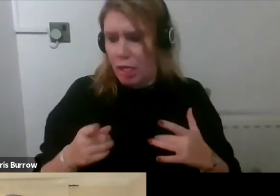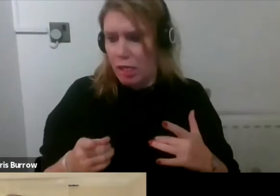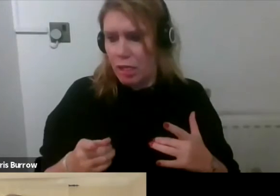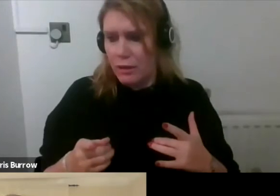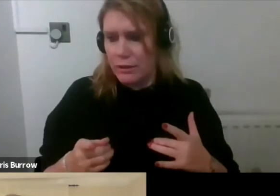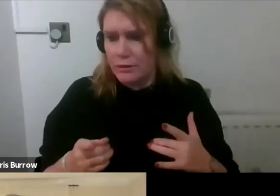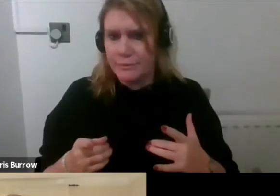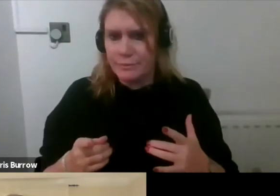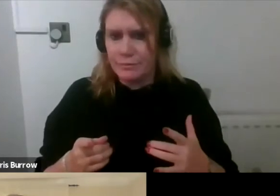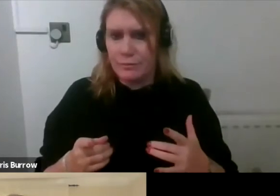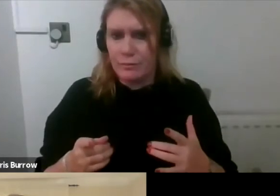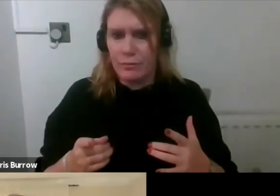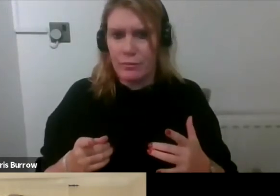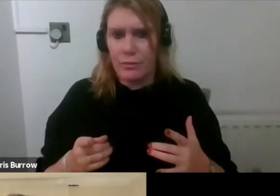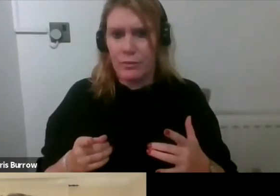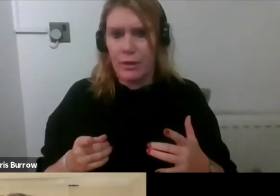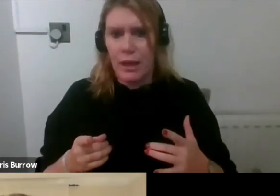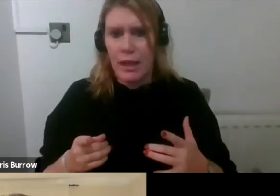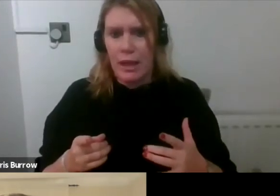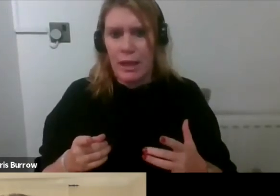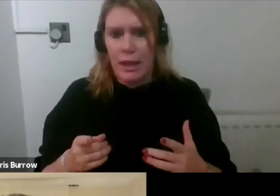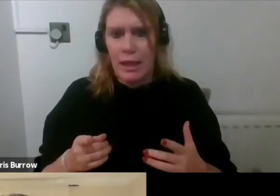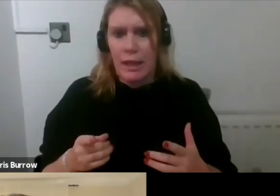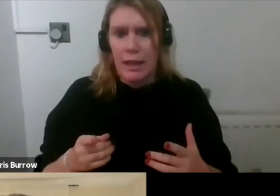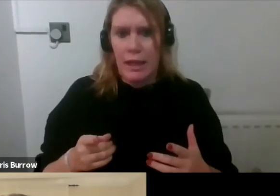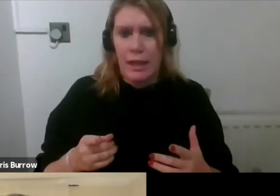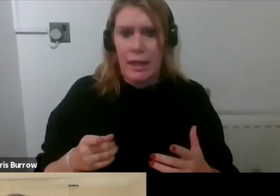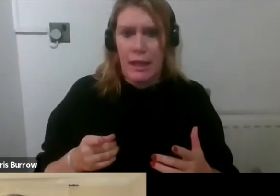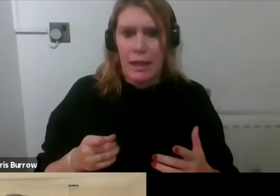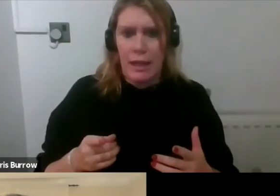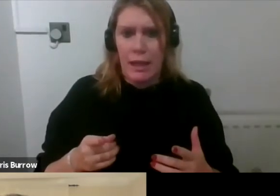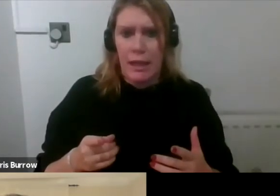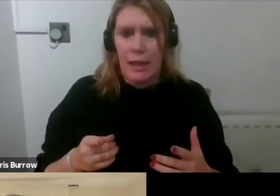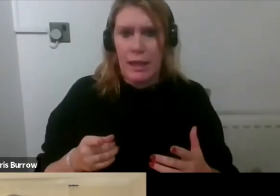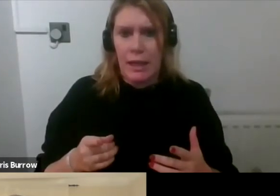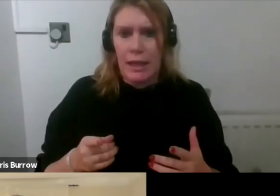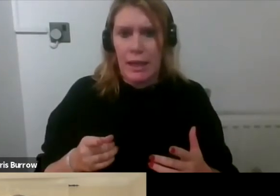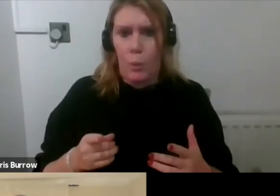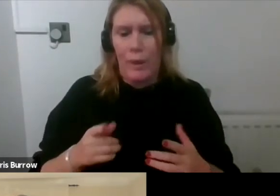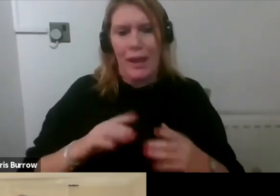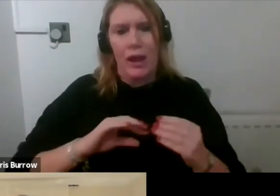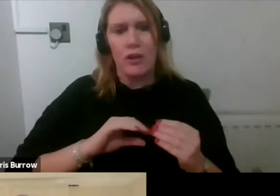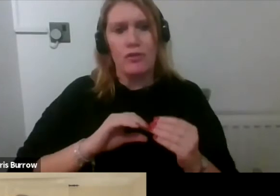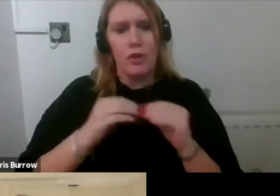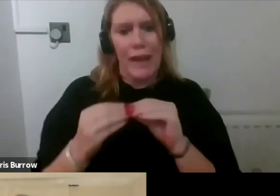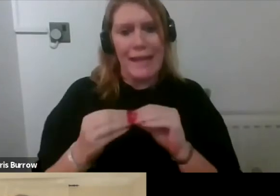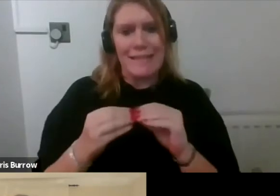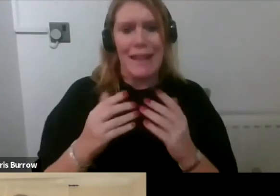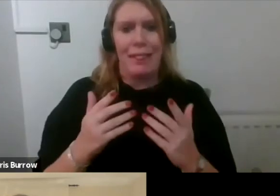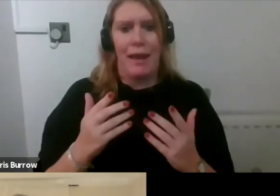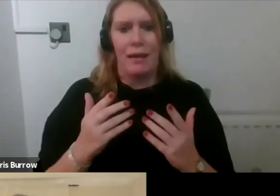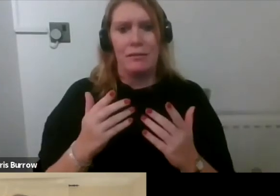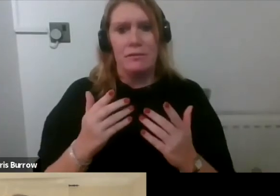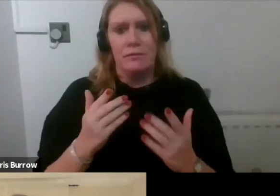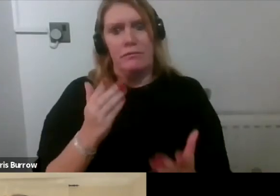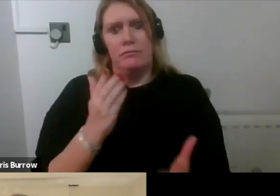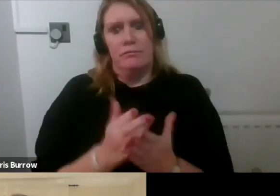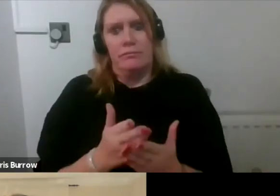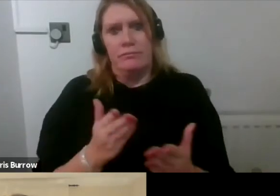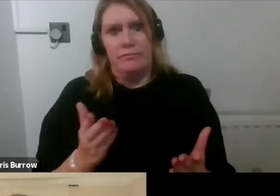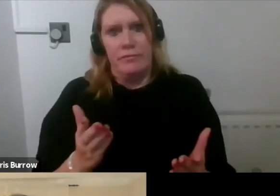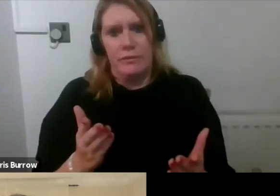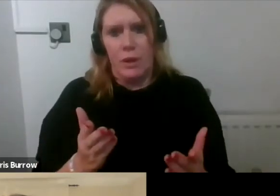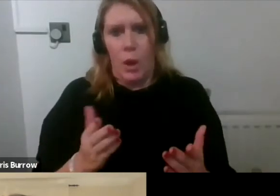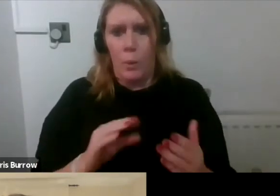disability rights movement, and we created it. And I suppose the rationale behind creating